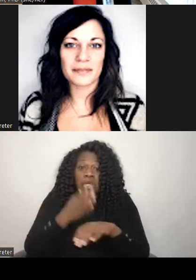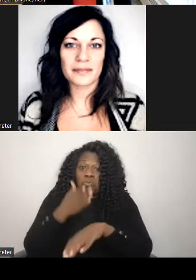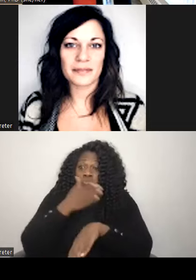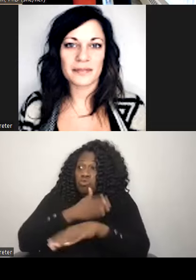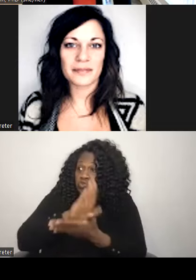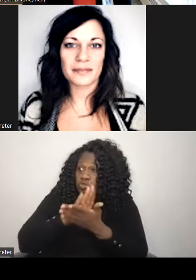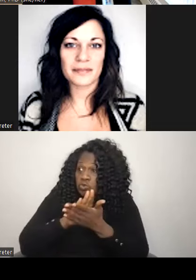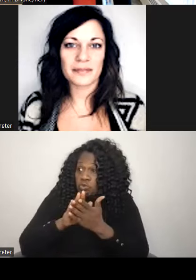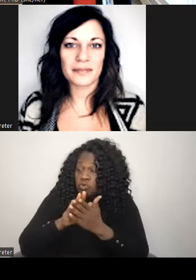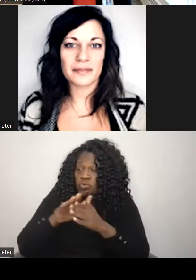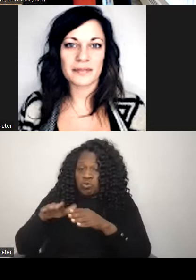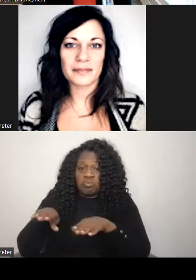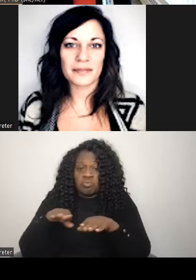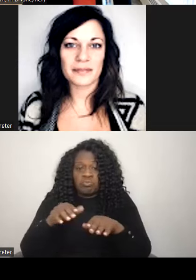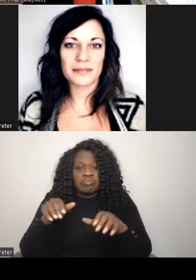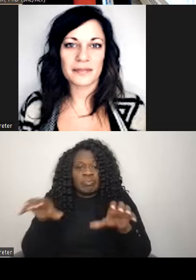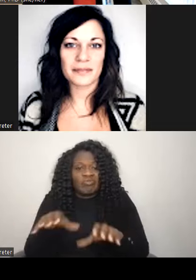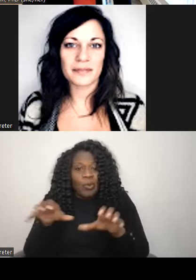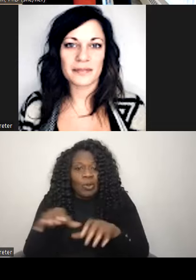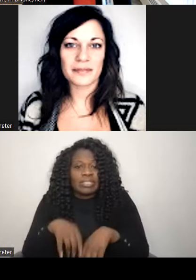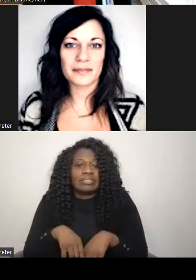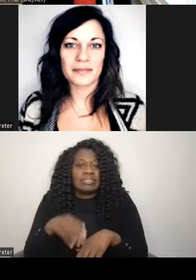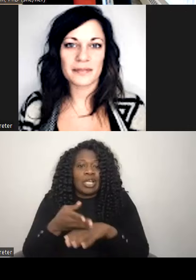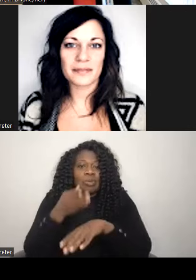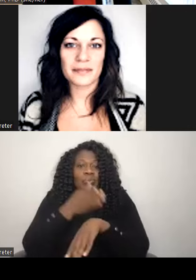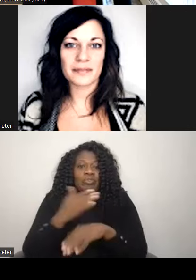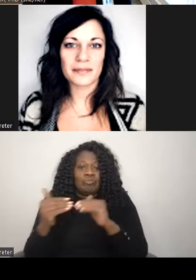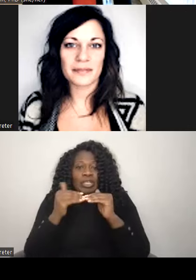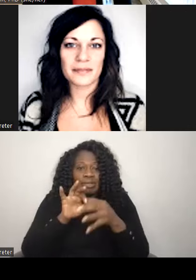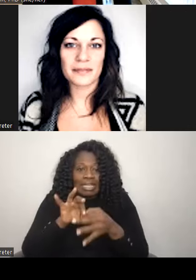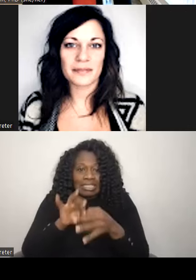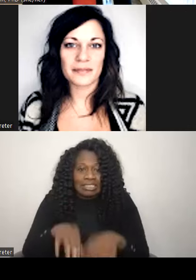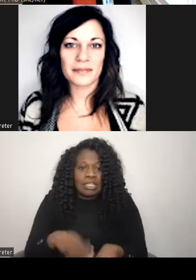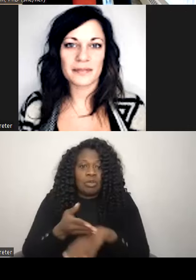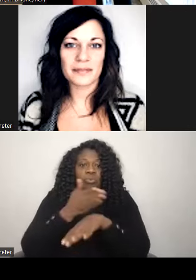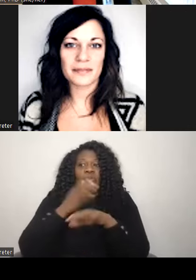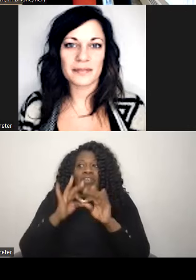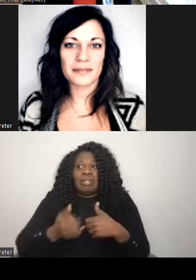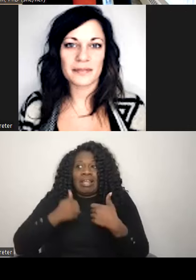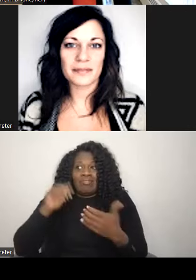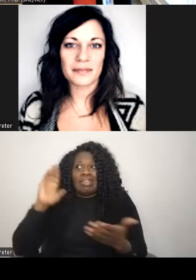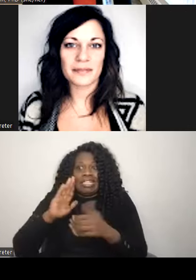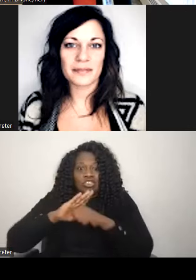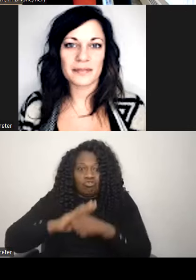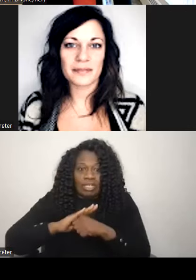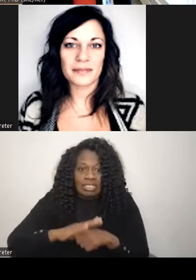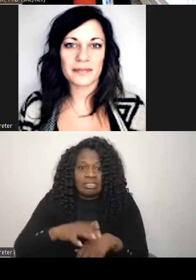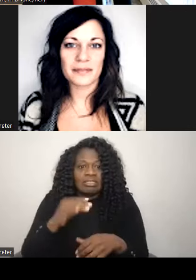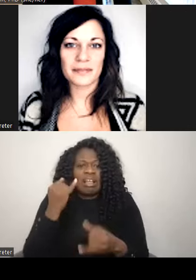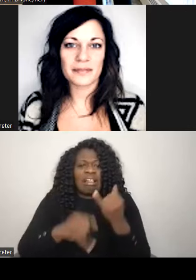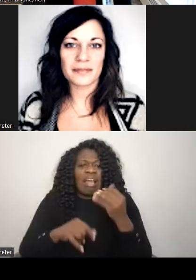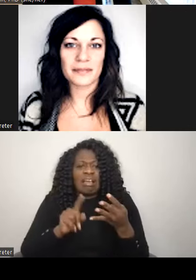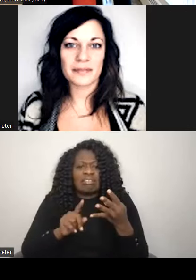school performance, peer relationships, family life with less stress. And also importantly for